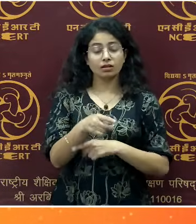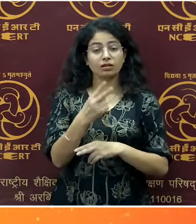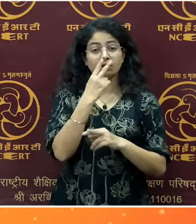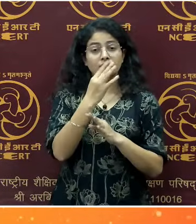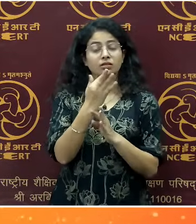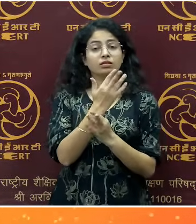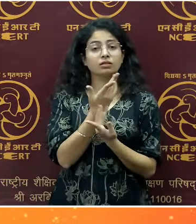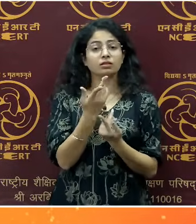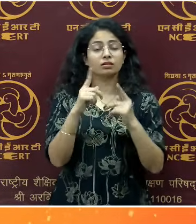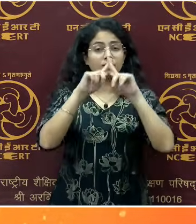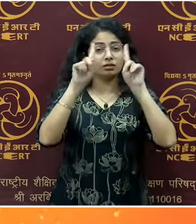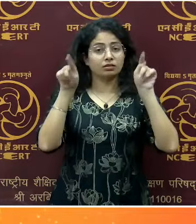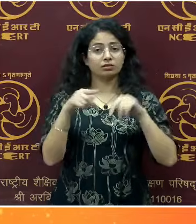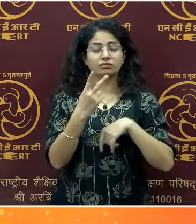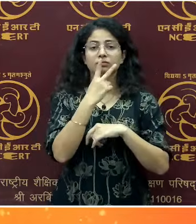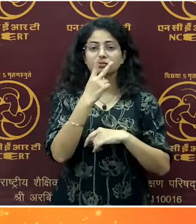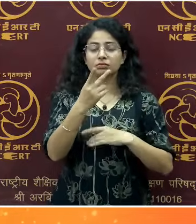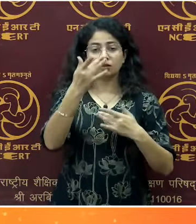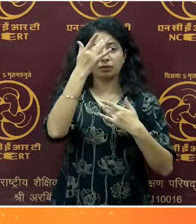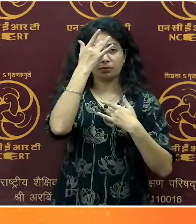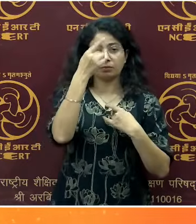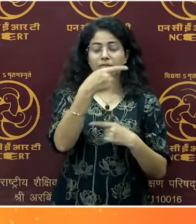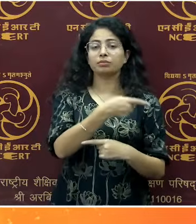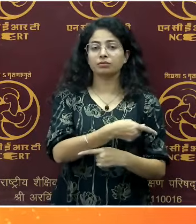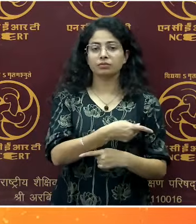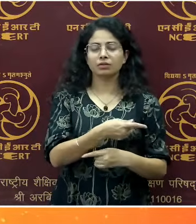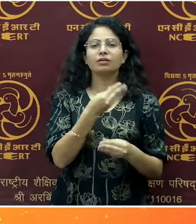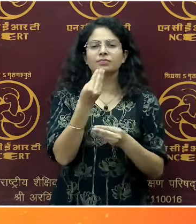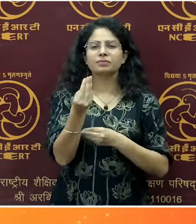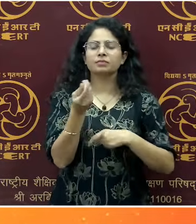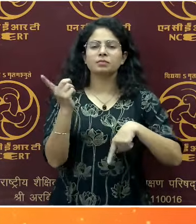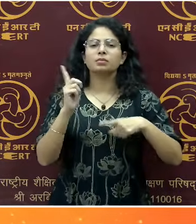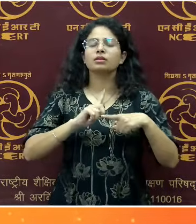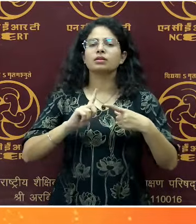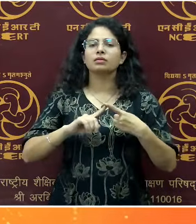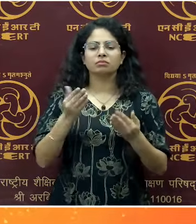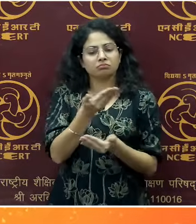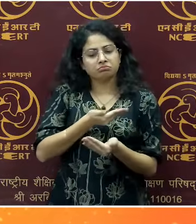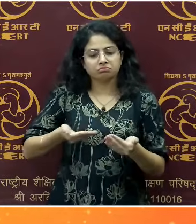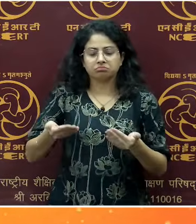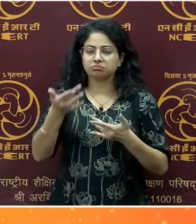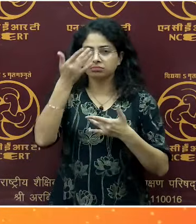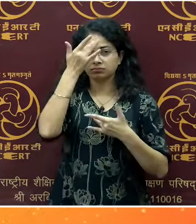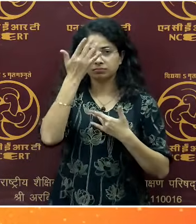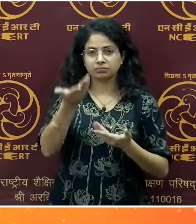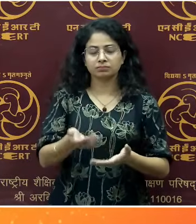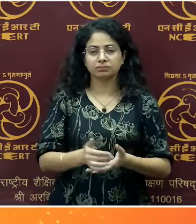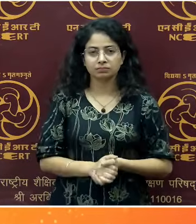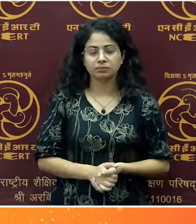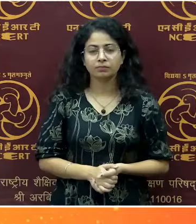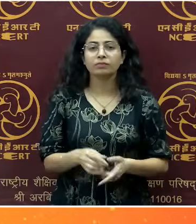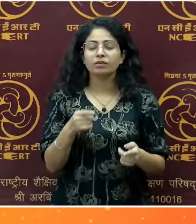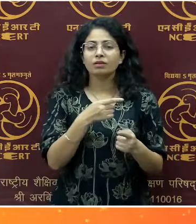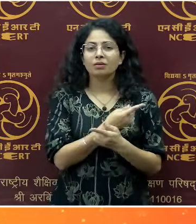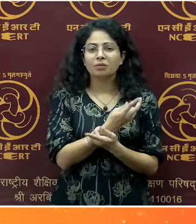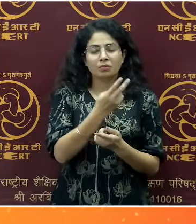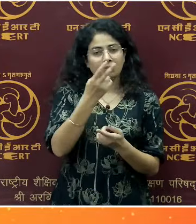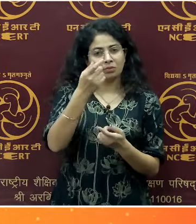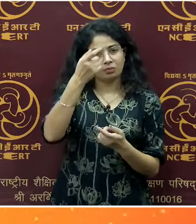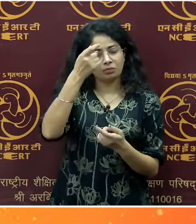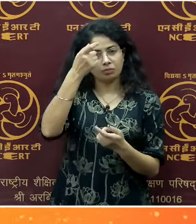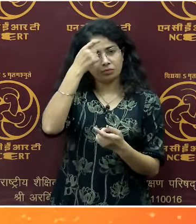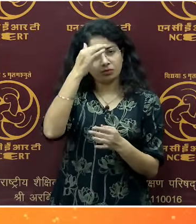picture, the old stag is ill. We also get ill sometimes, Yes. we feel sick and all. So he struggled to reach the